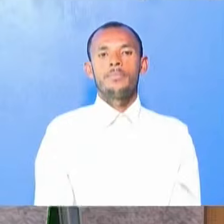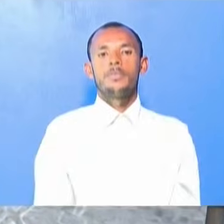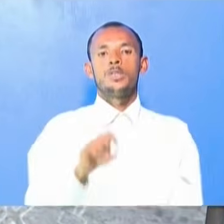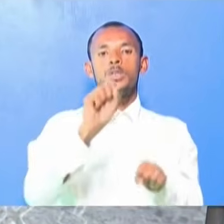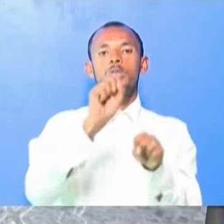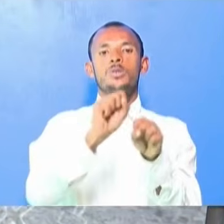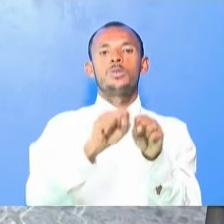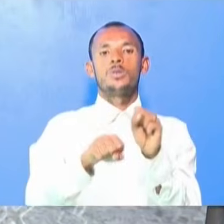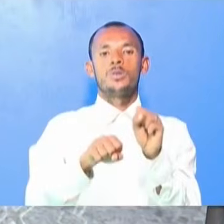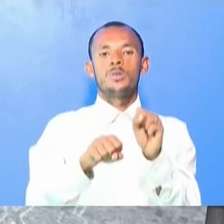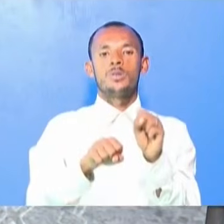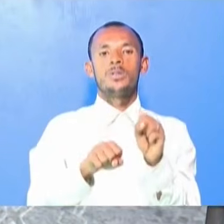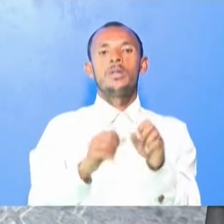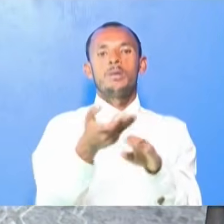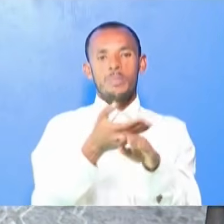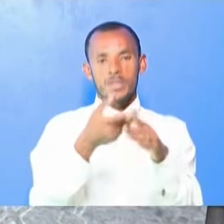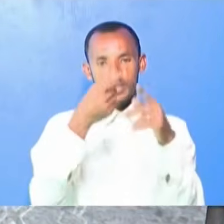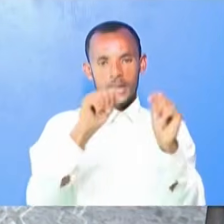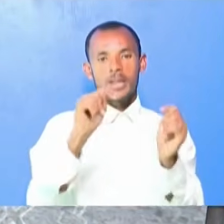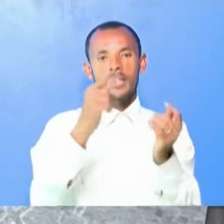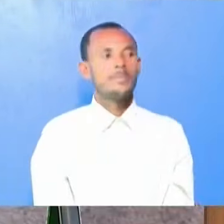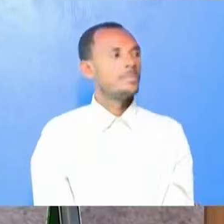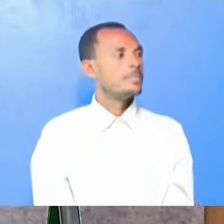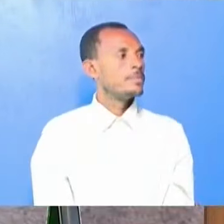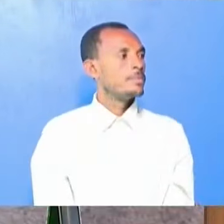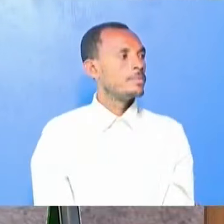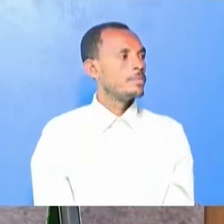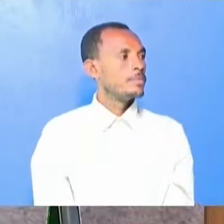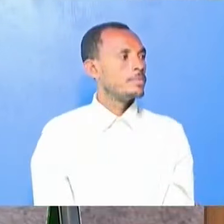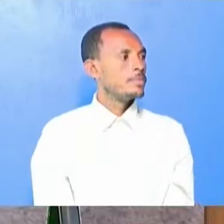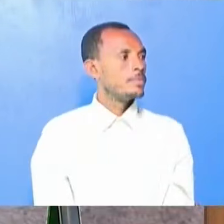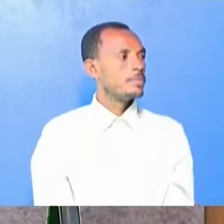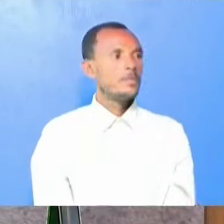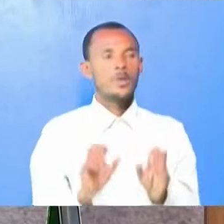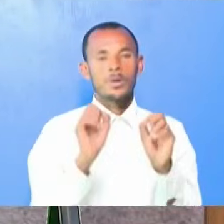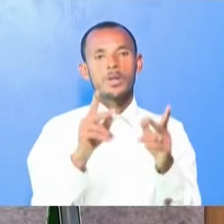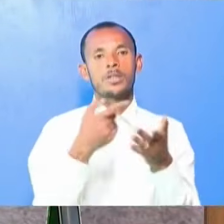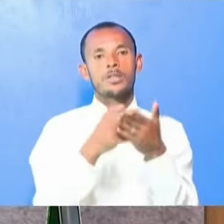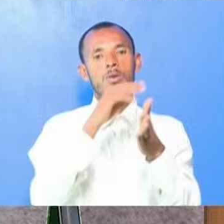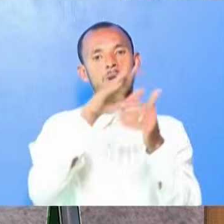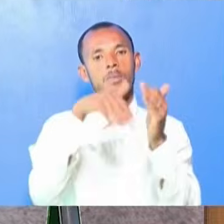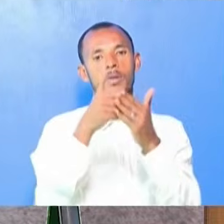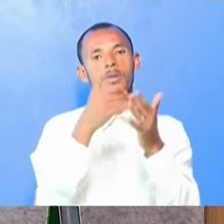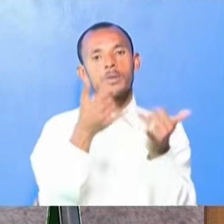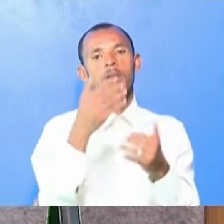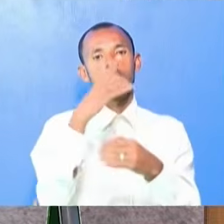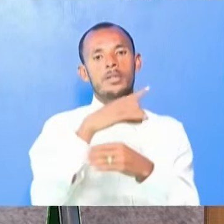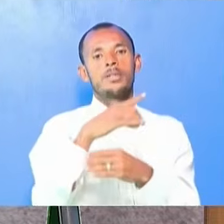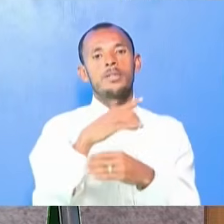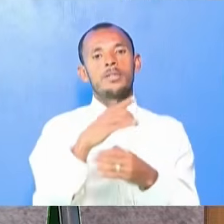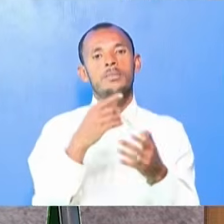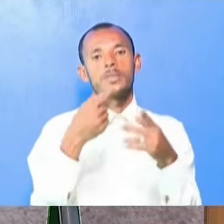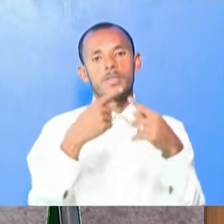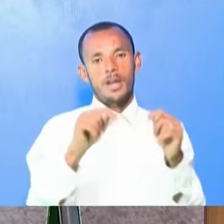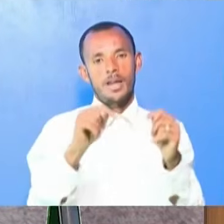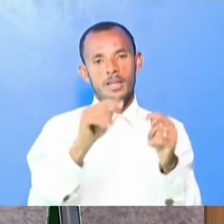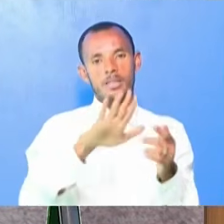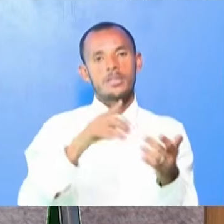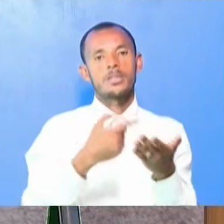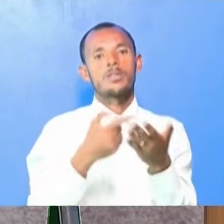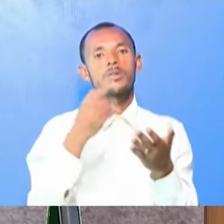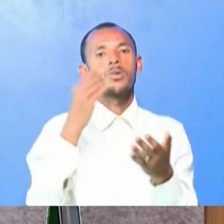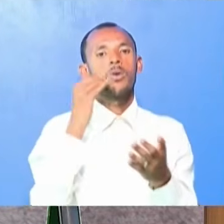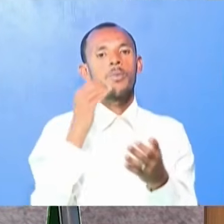So, please try. This is all about today's lesson. Please try this question in your home.